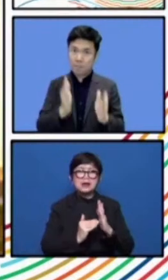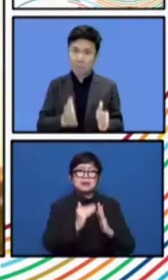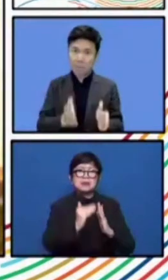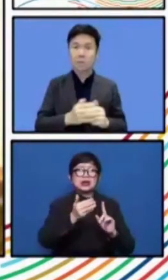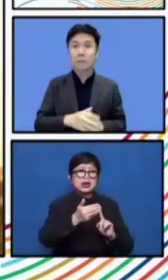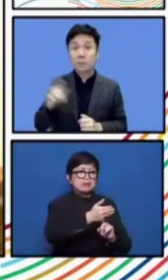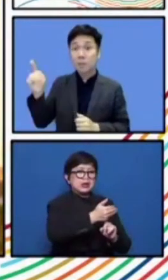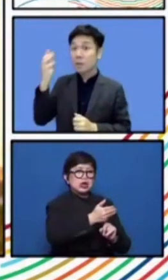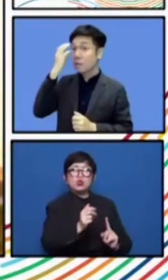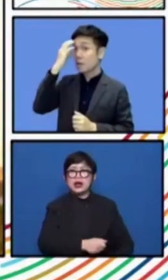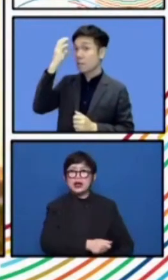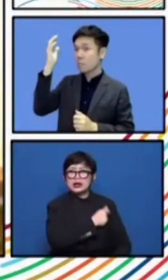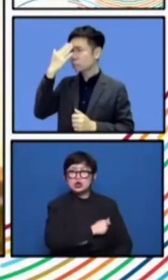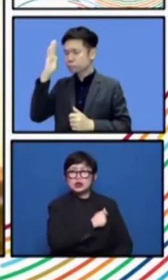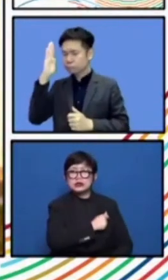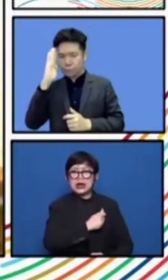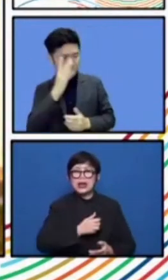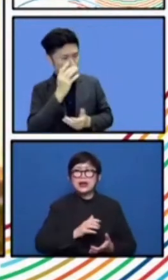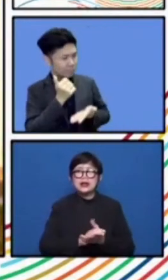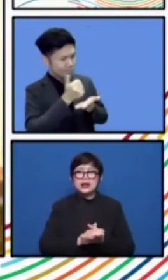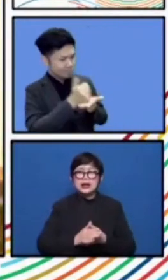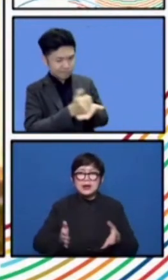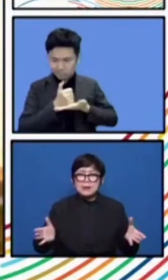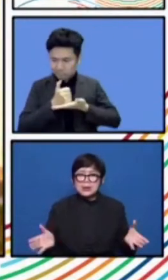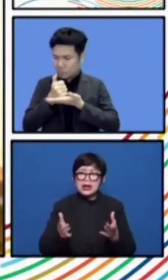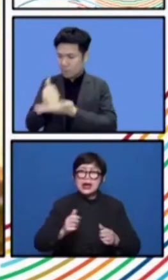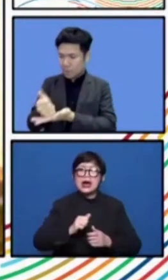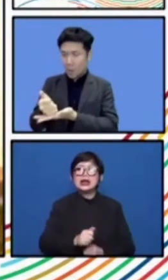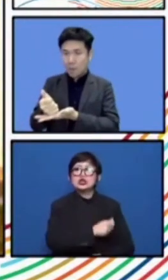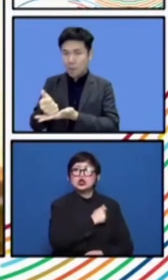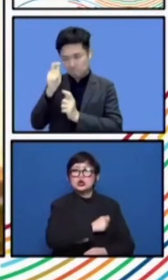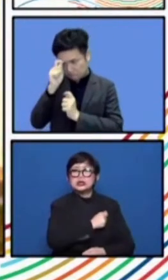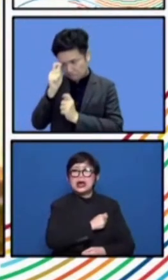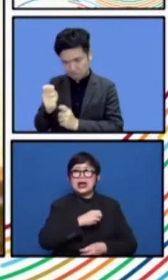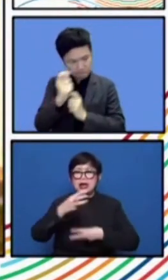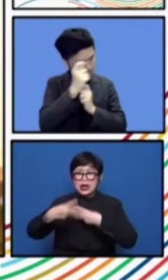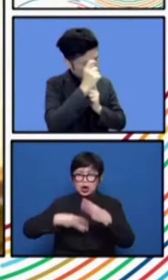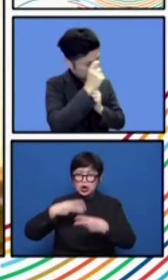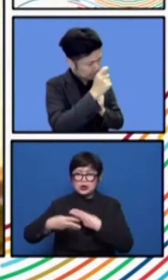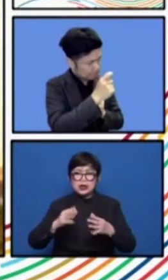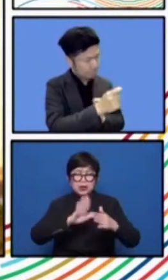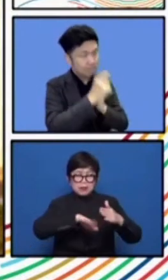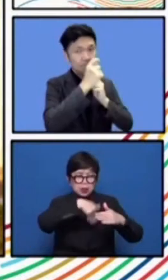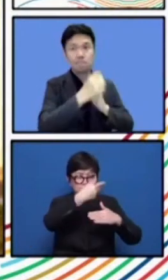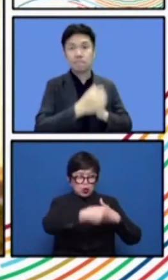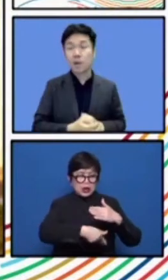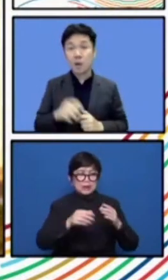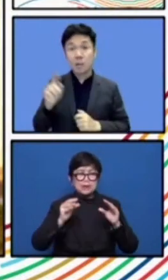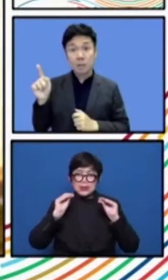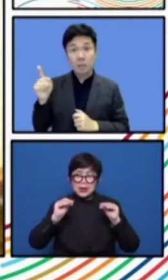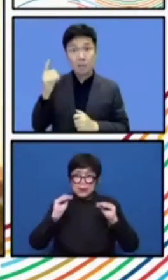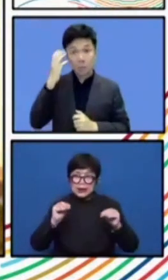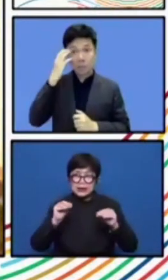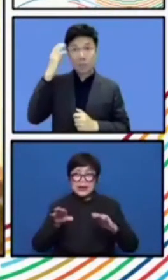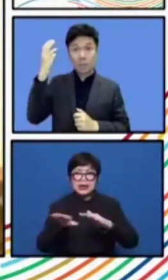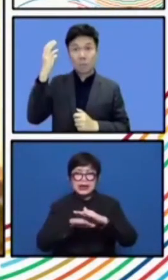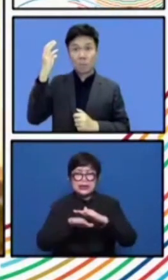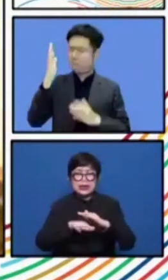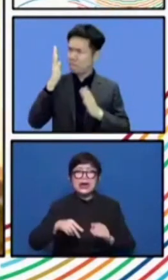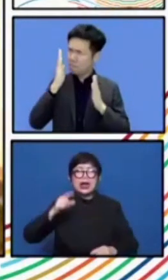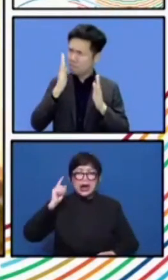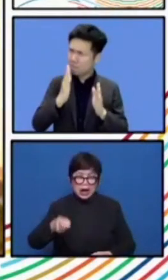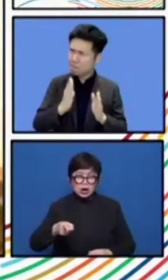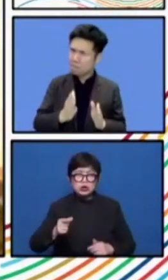Services Program should be able to include the most vulnerable of the